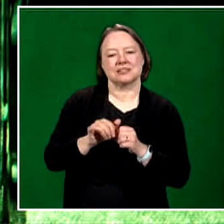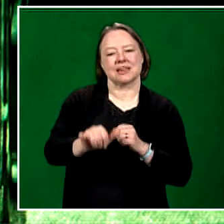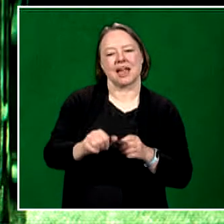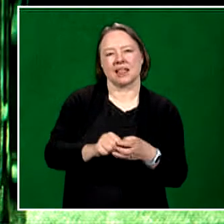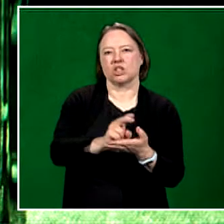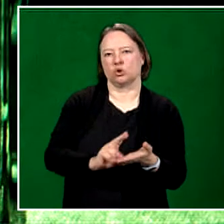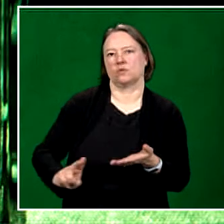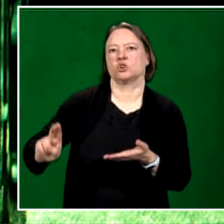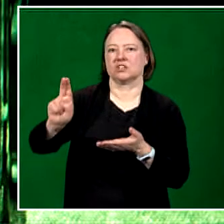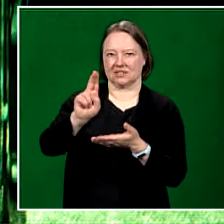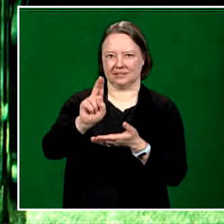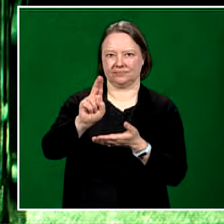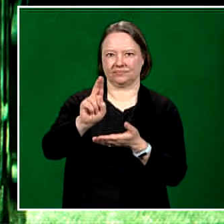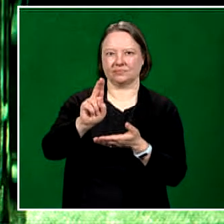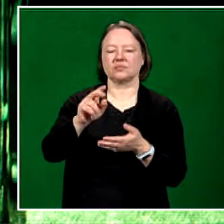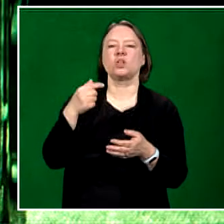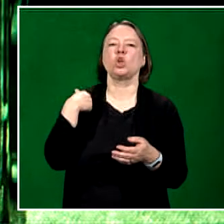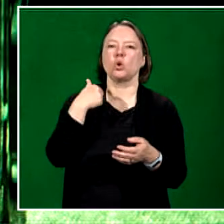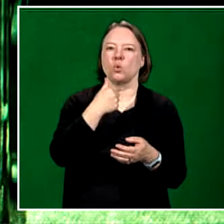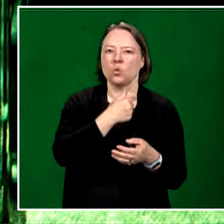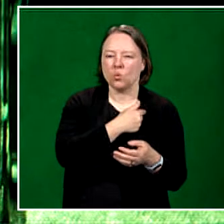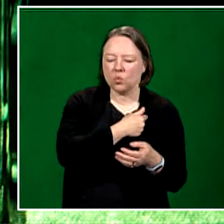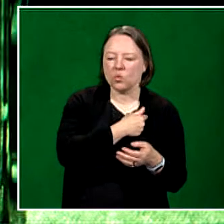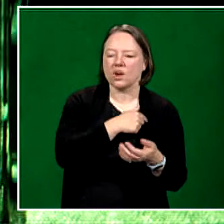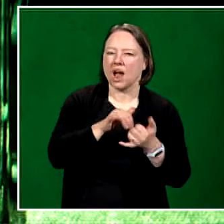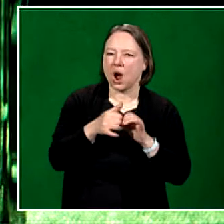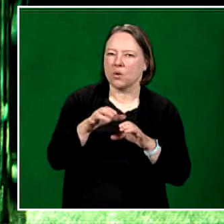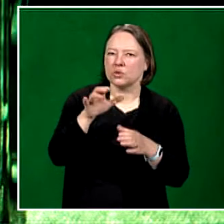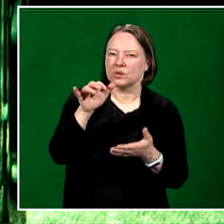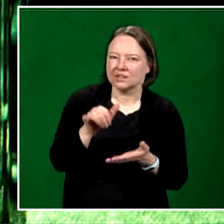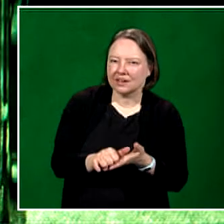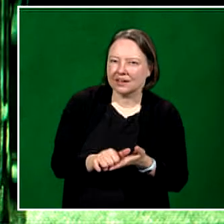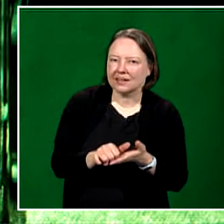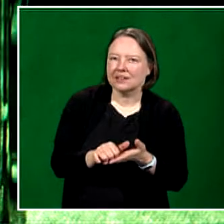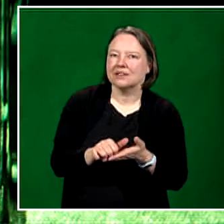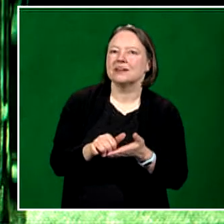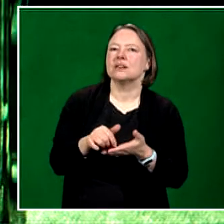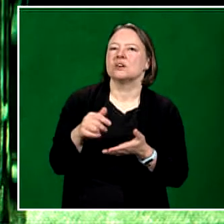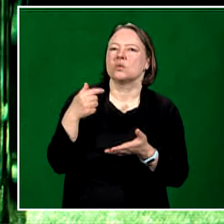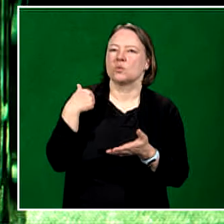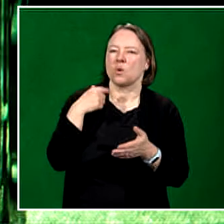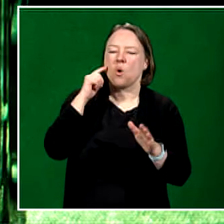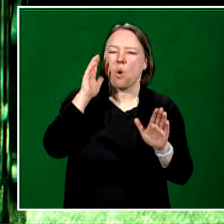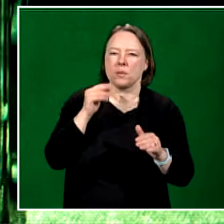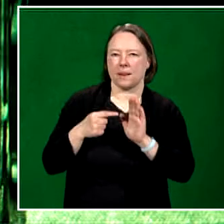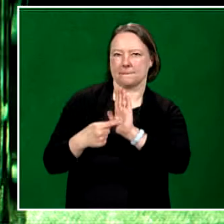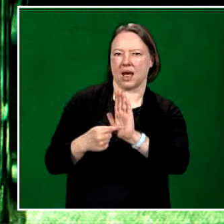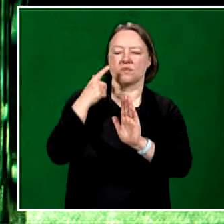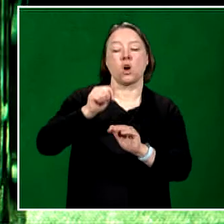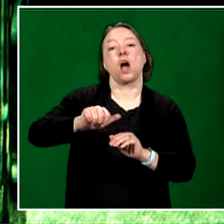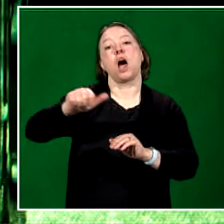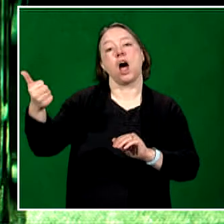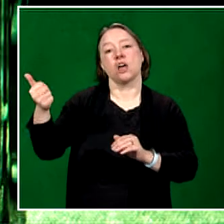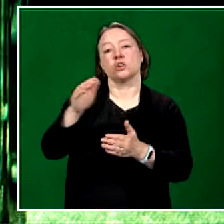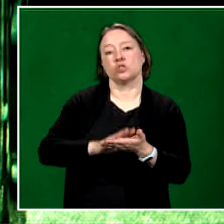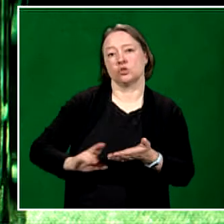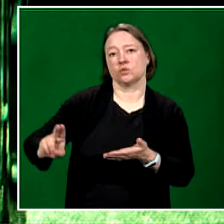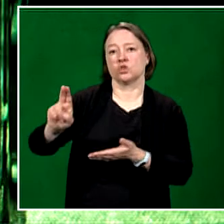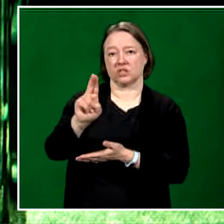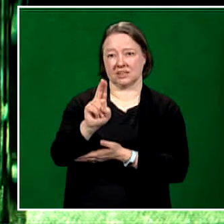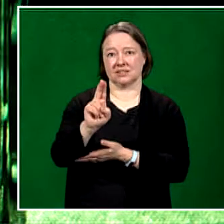university. And we're going about it in a way where we're hoping to be a model for other